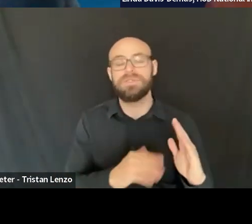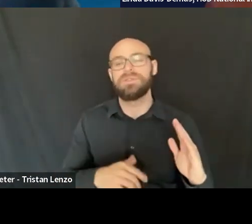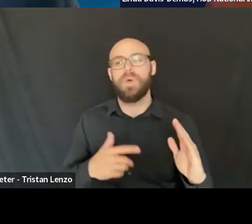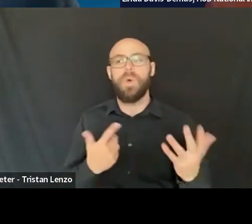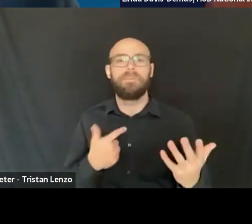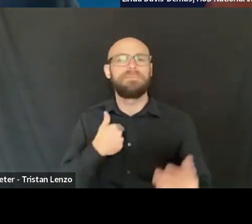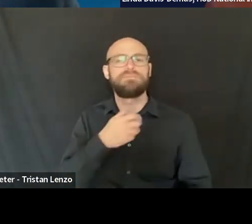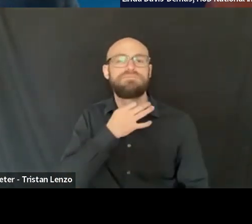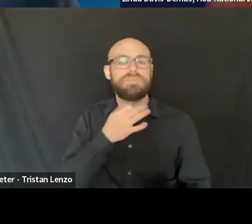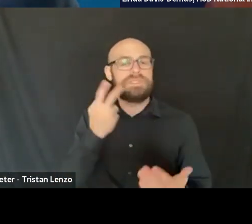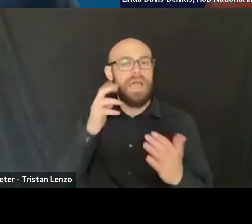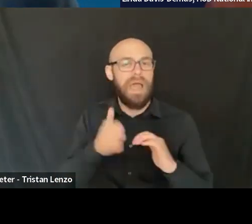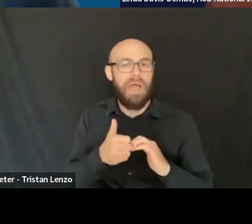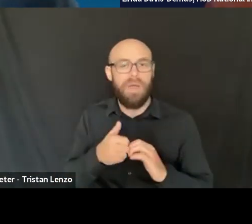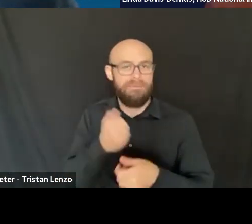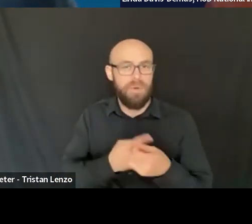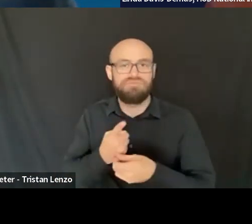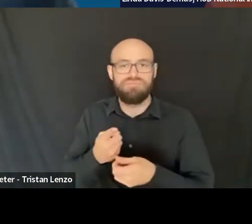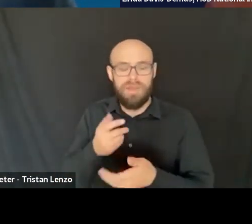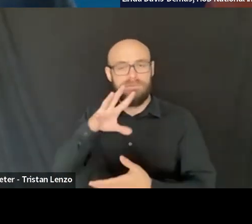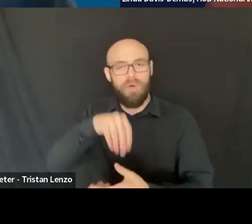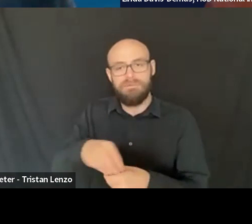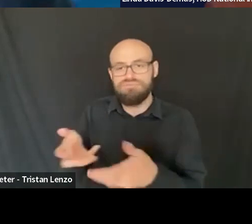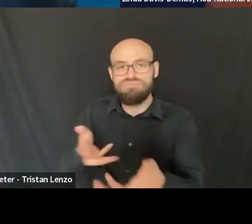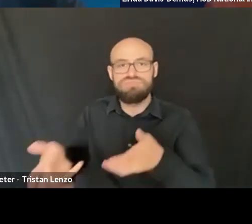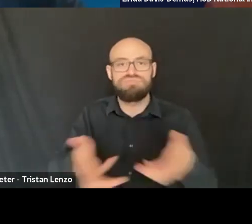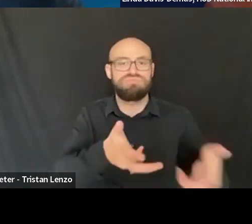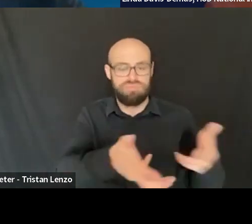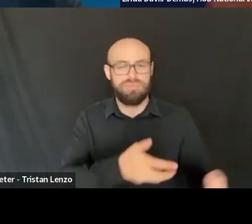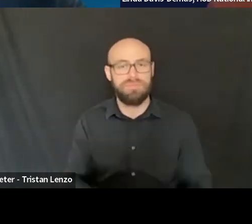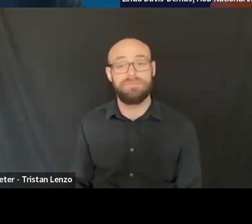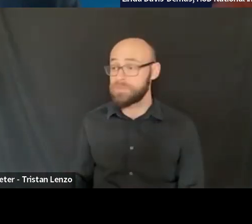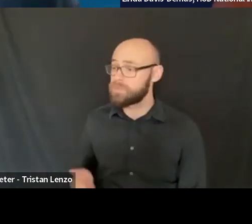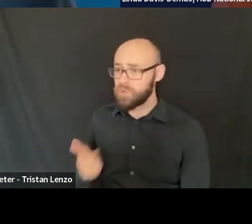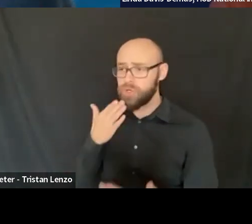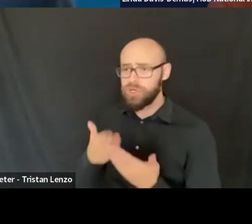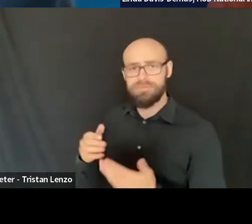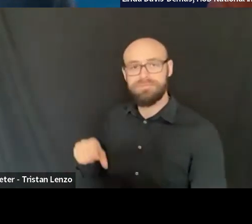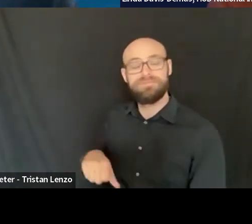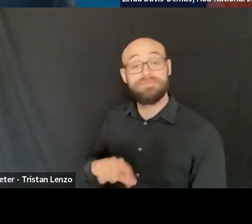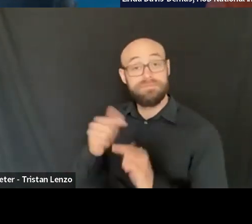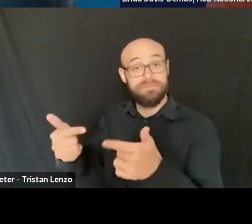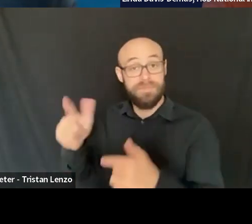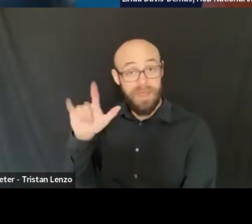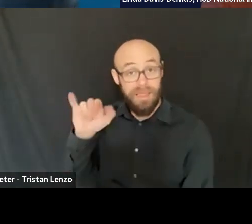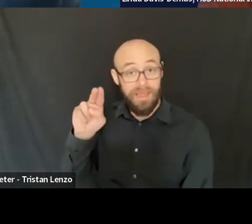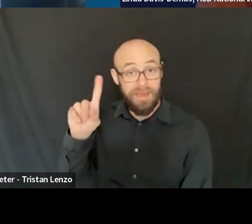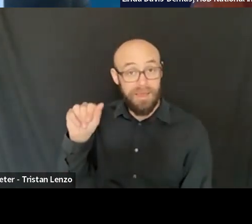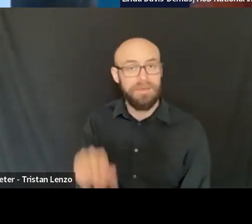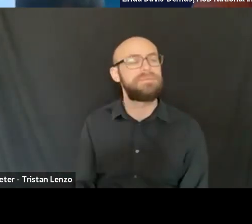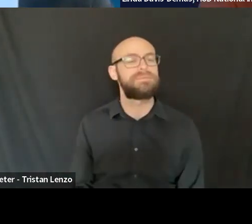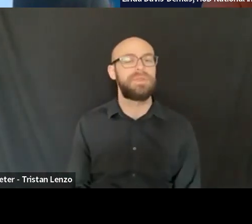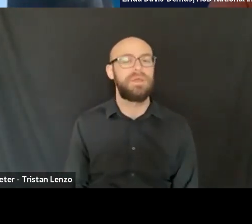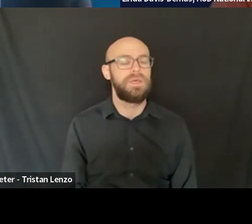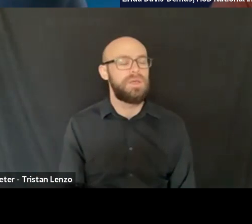on that. And thank you, Greg. I'm sure they will. Good. Thank you. Really good. Linda. So I think